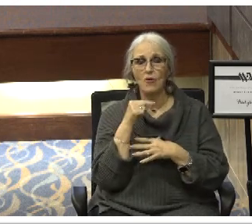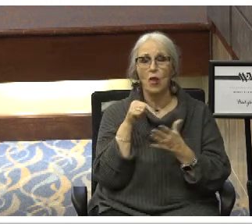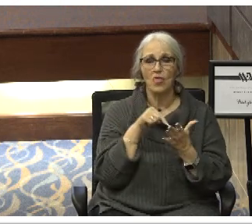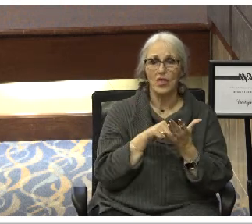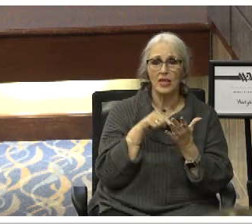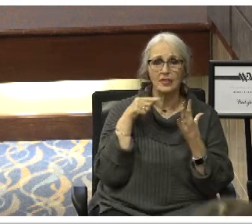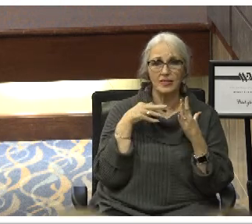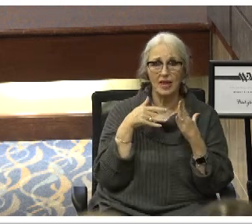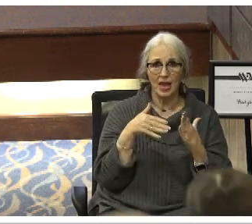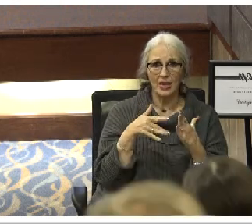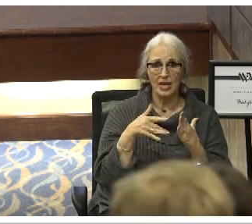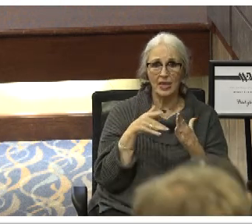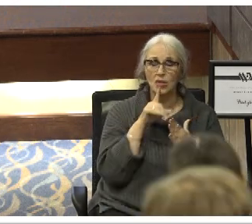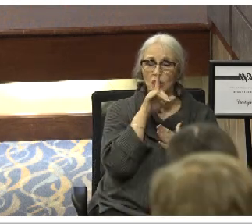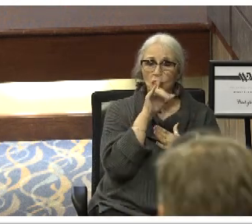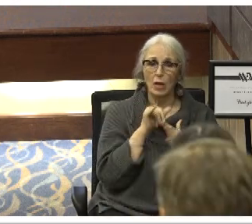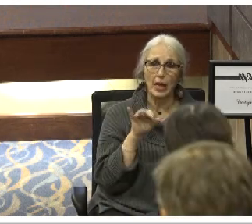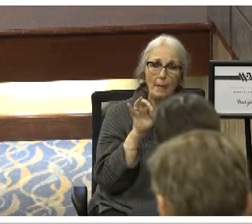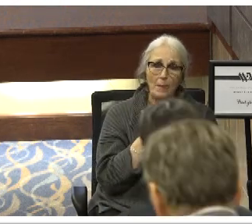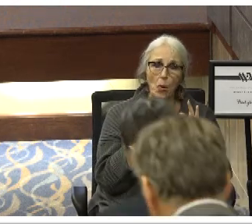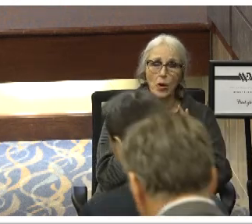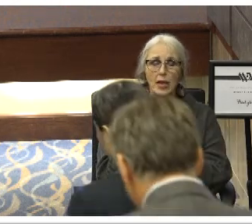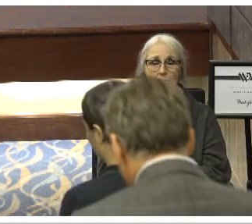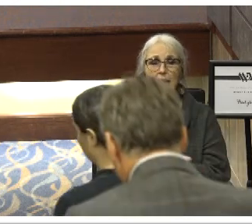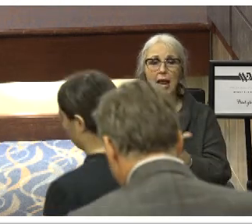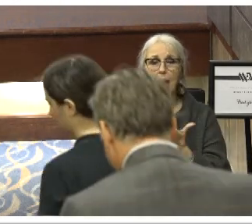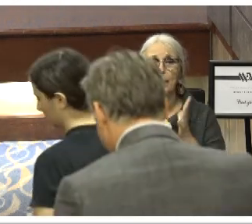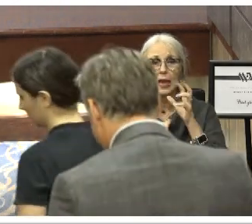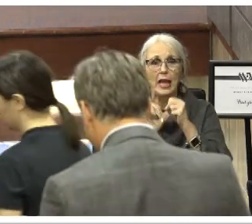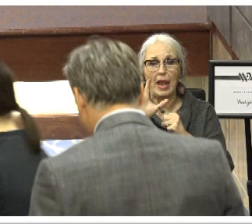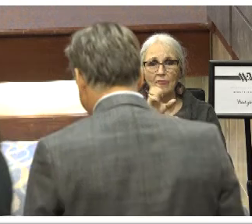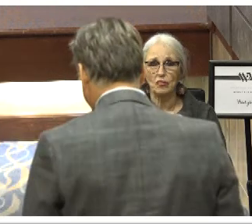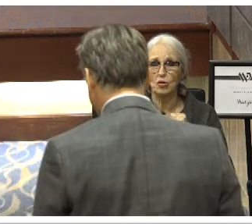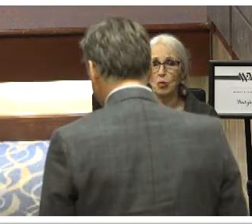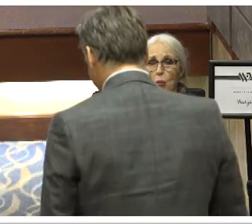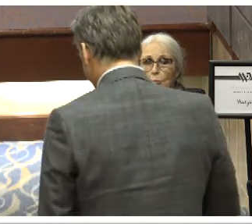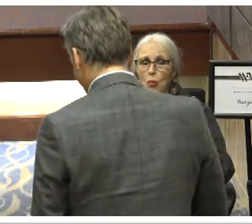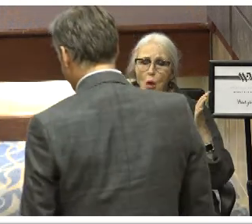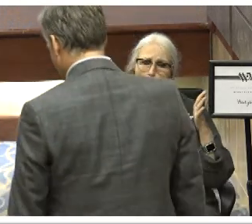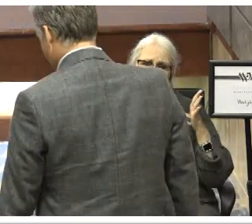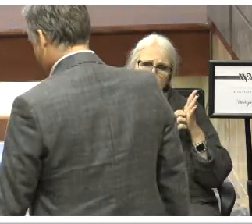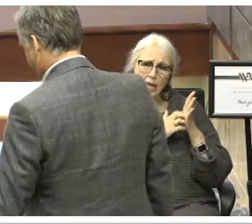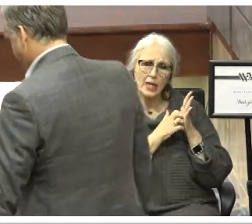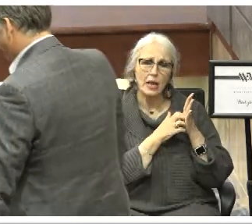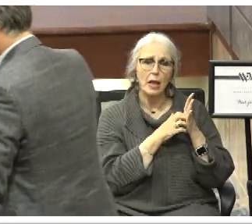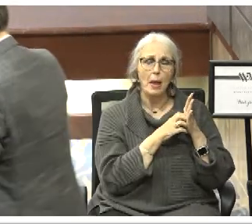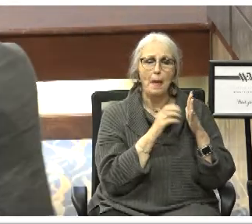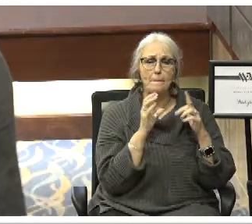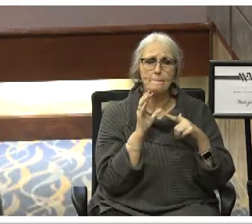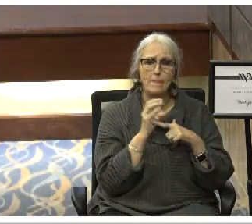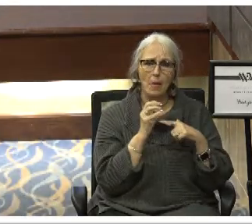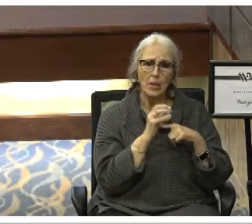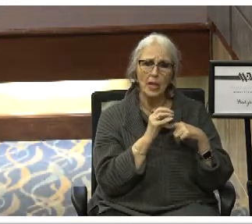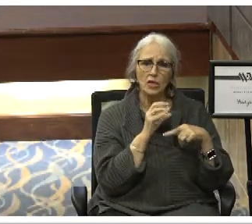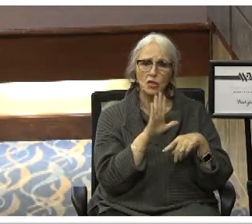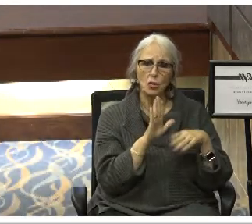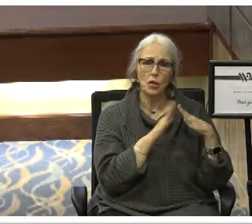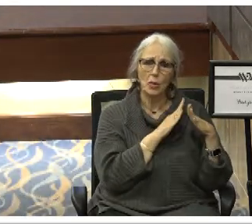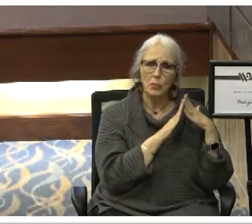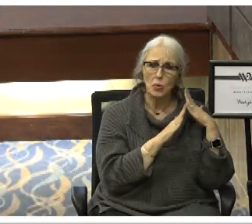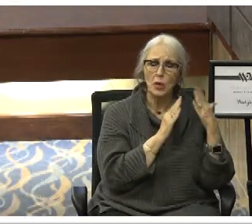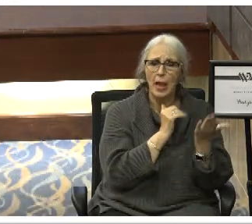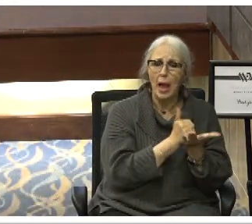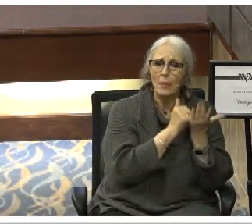which I think is really important. It helps capture the vulnerability populations in your community have felt from the